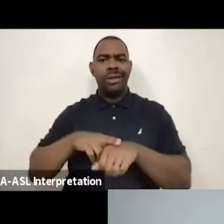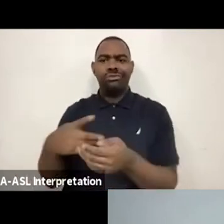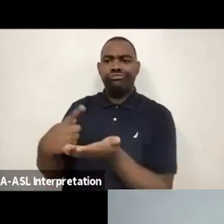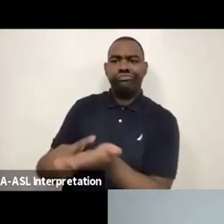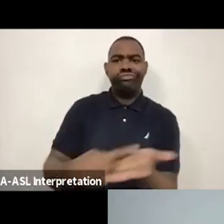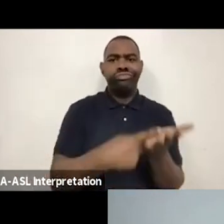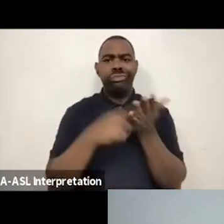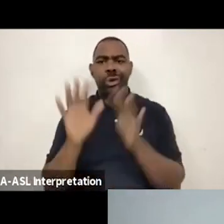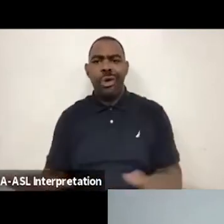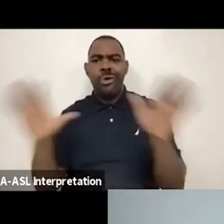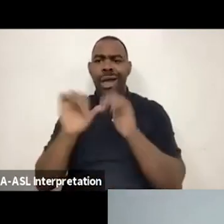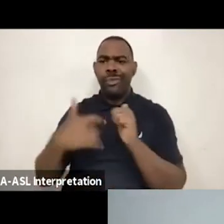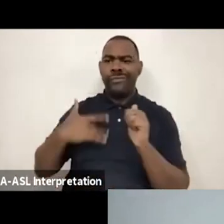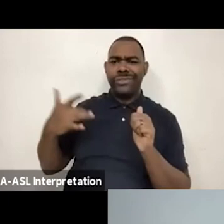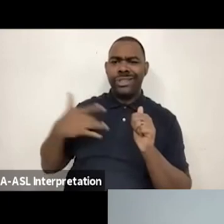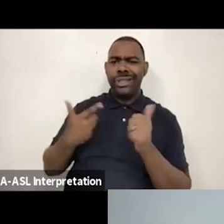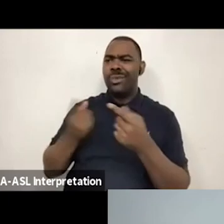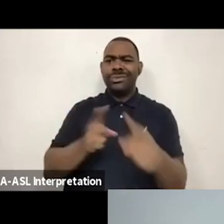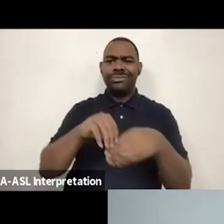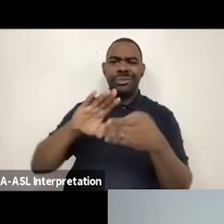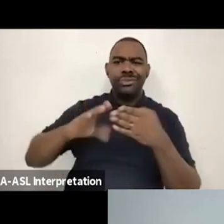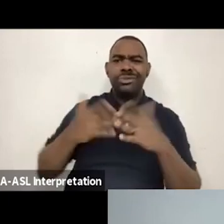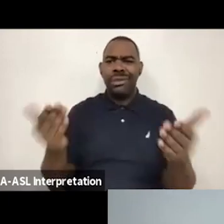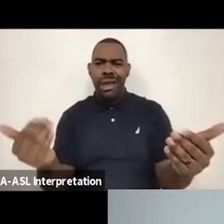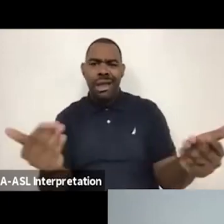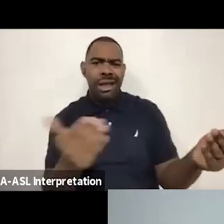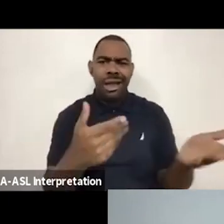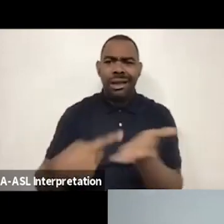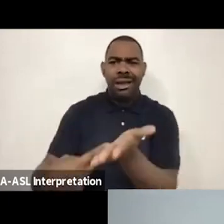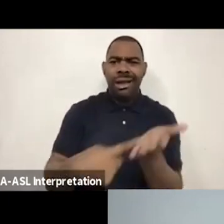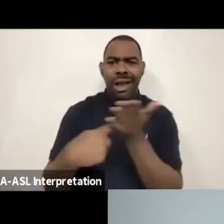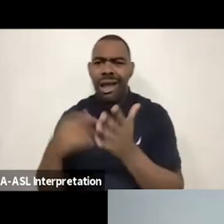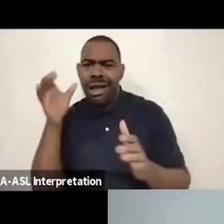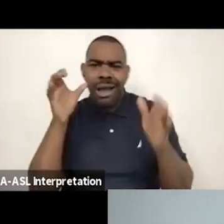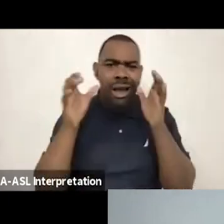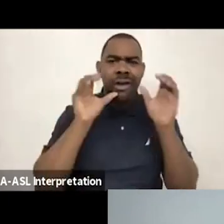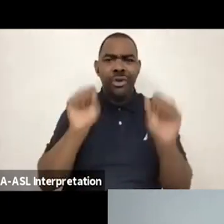national conversation about how we're feeling, what's going on in our communities.